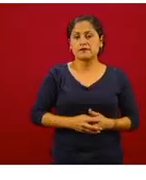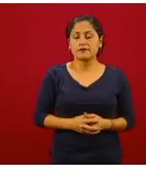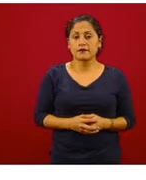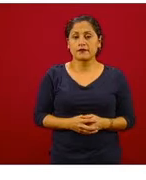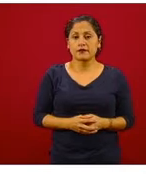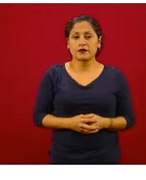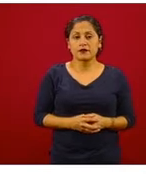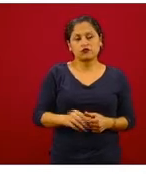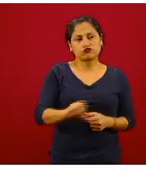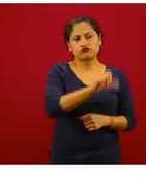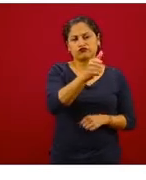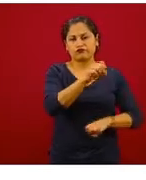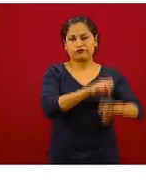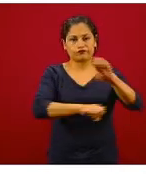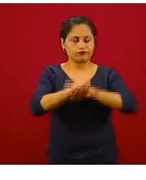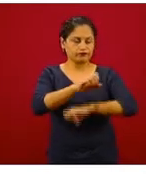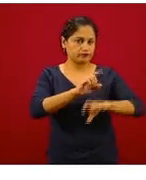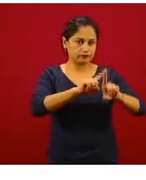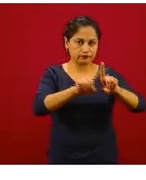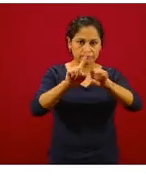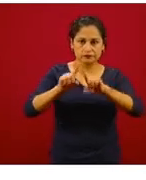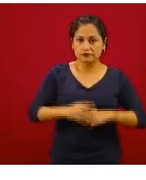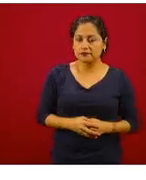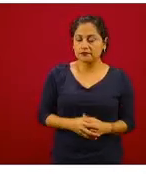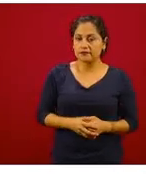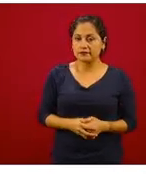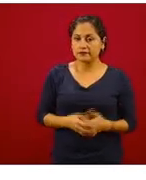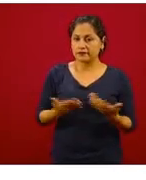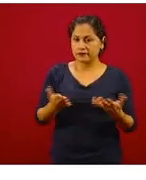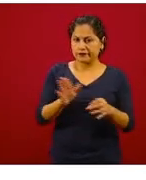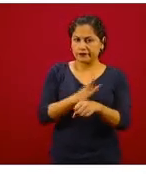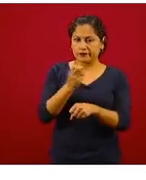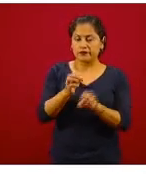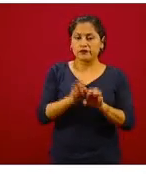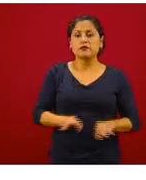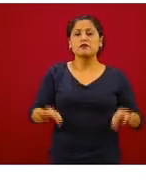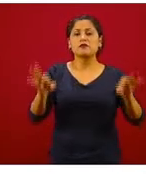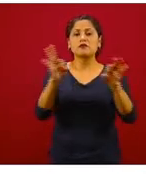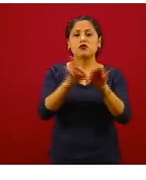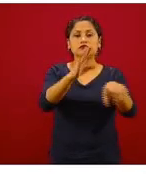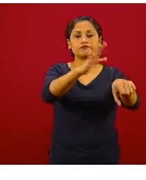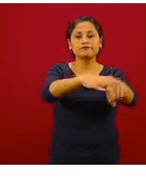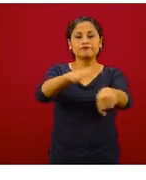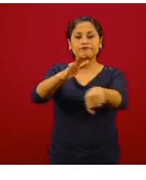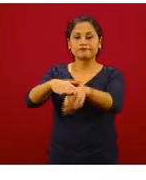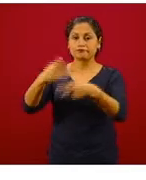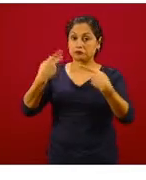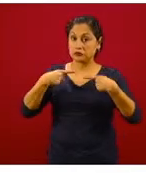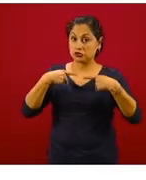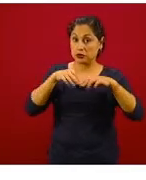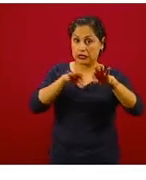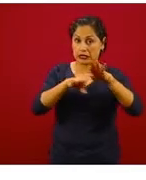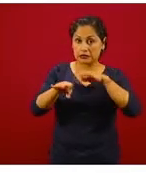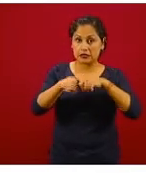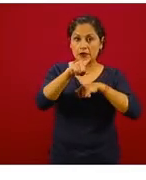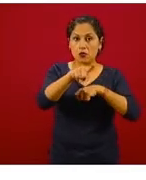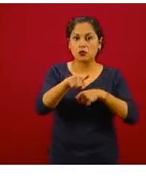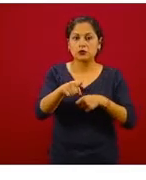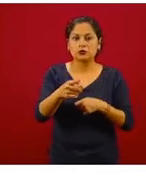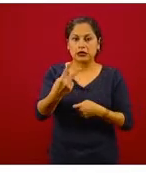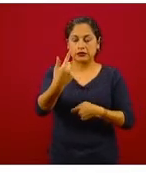Same it is in a hospital that it is in an automobile factory or in